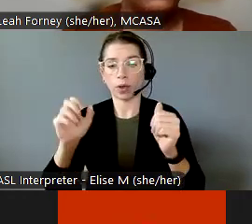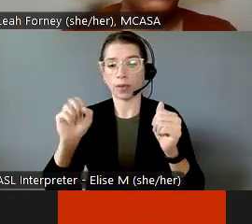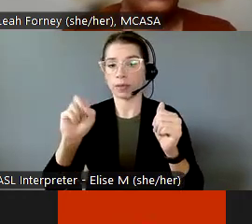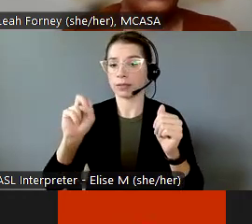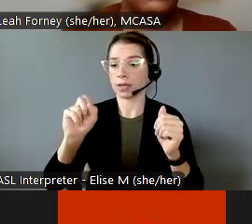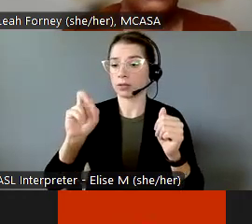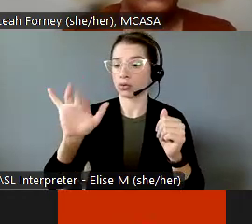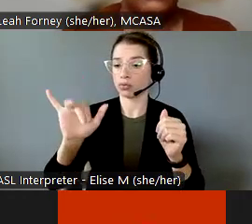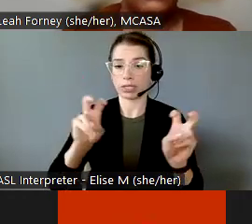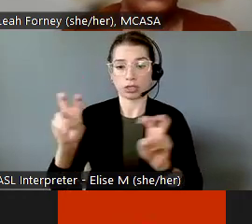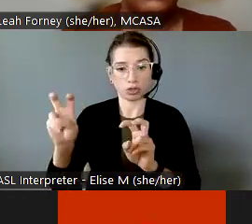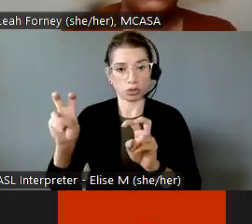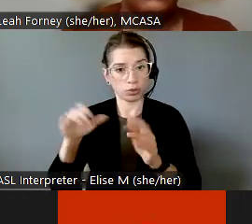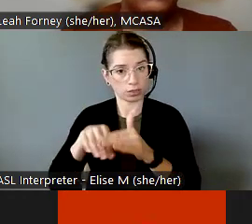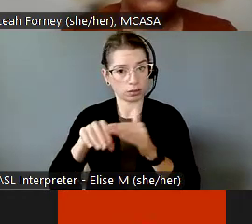issues?